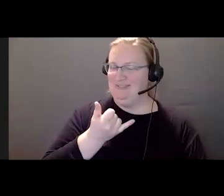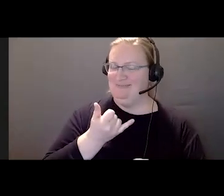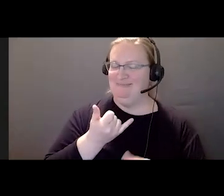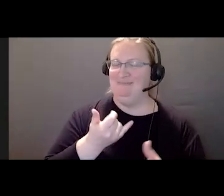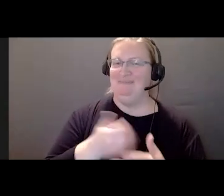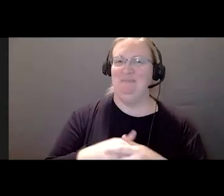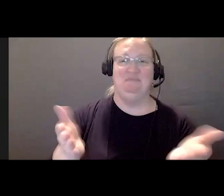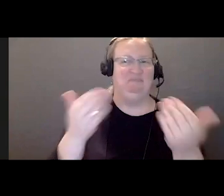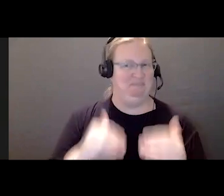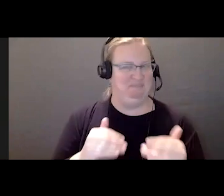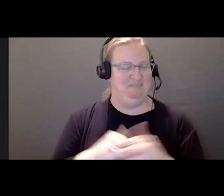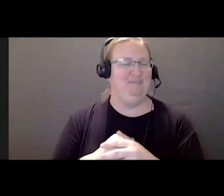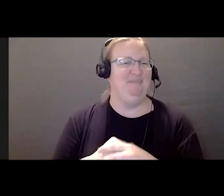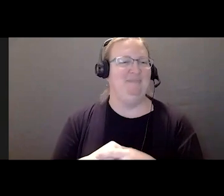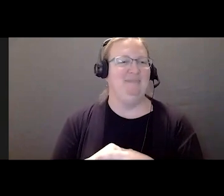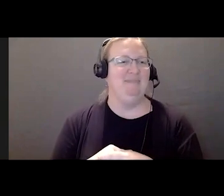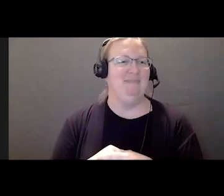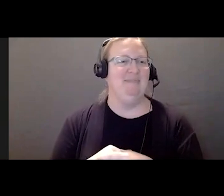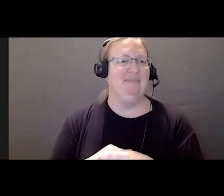Next, please.